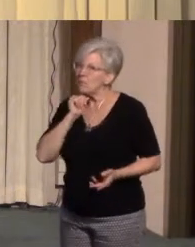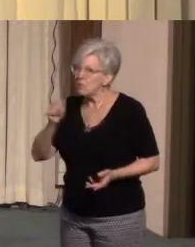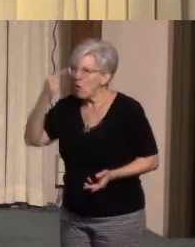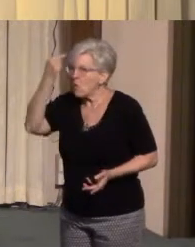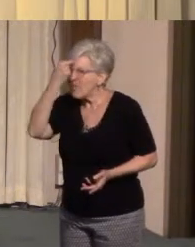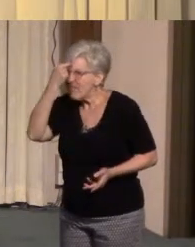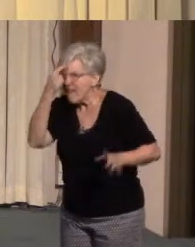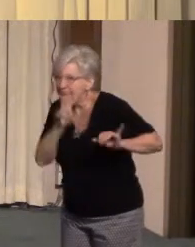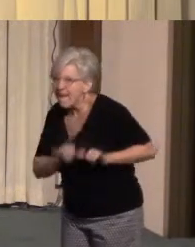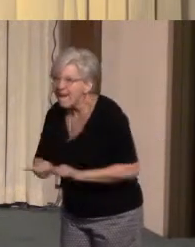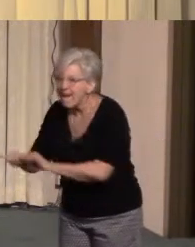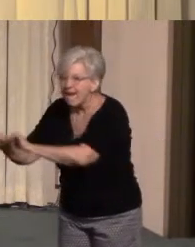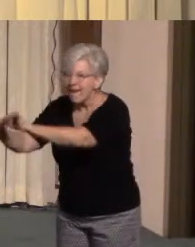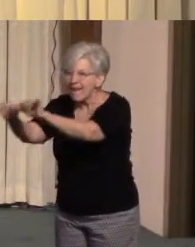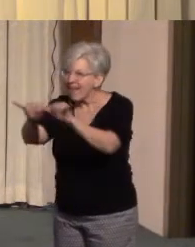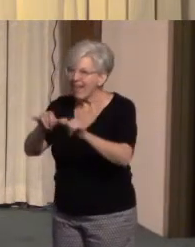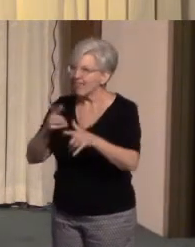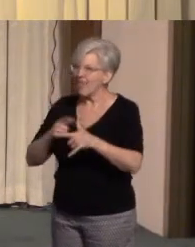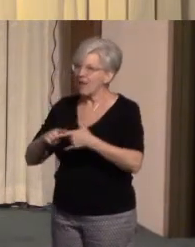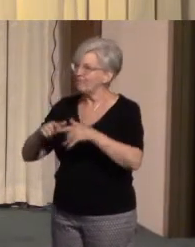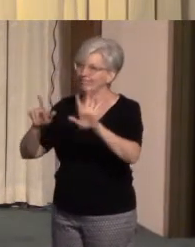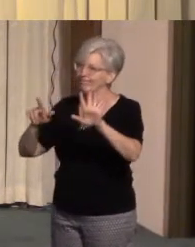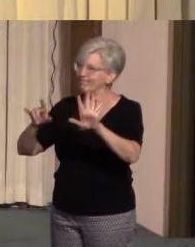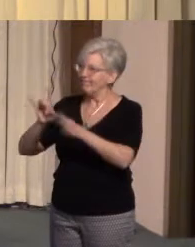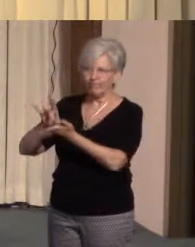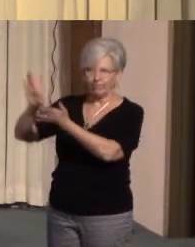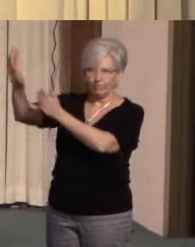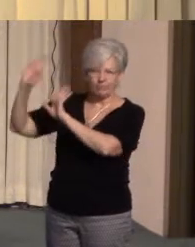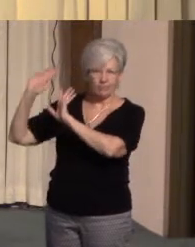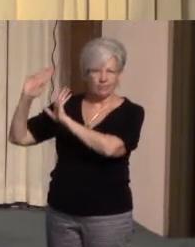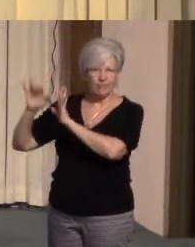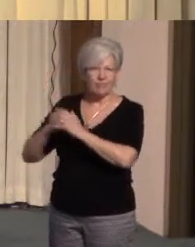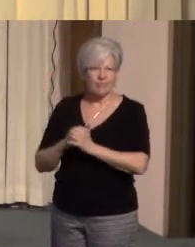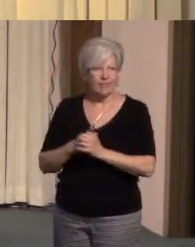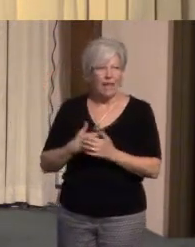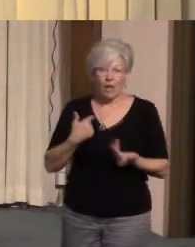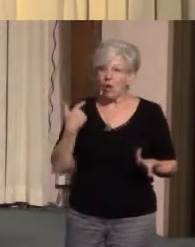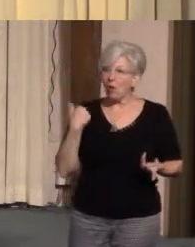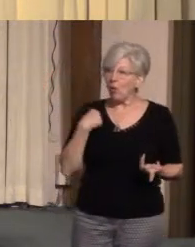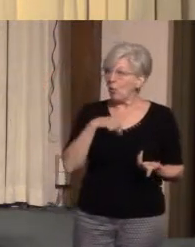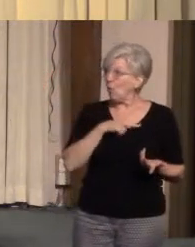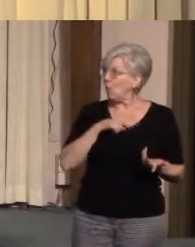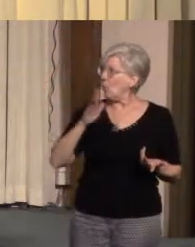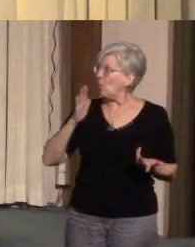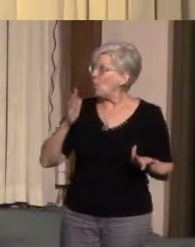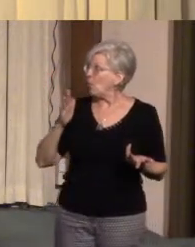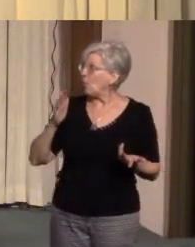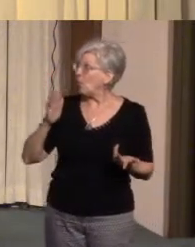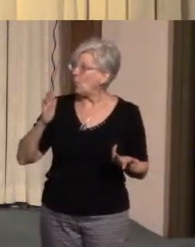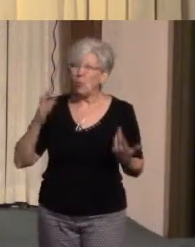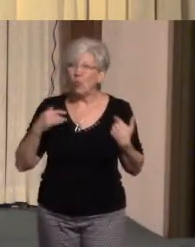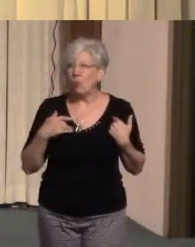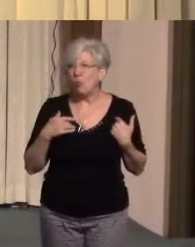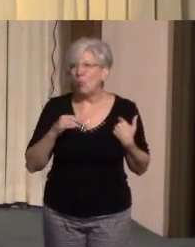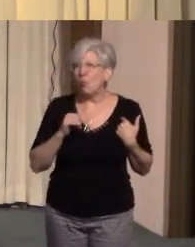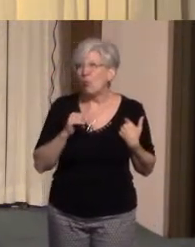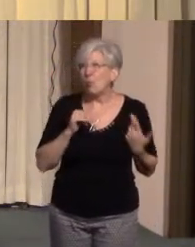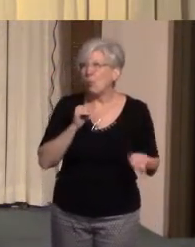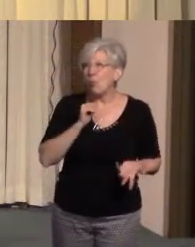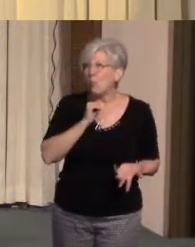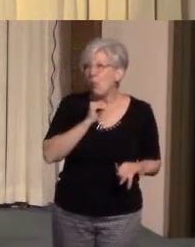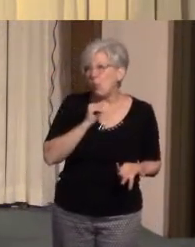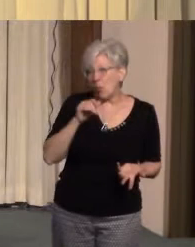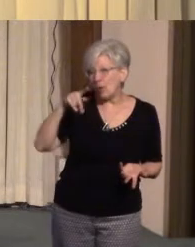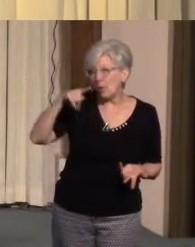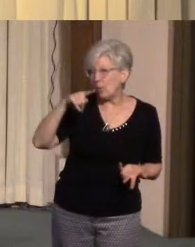right? If you didn't believe the way we do, we were Protestants. I'll narrow it down that far.